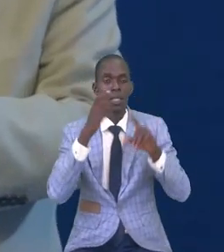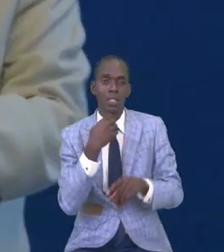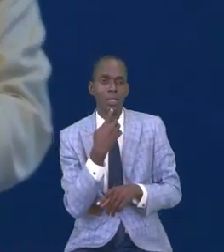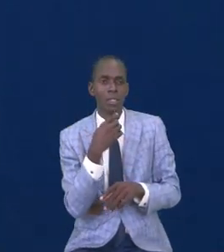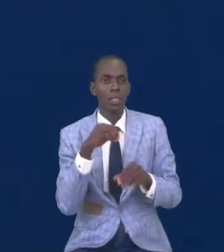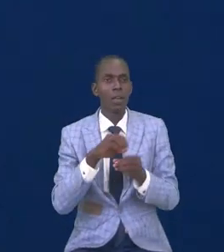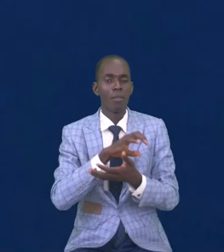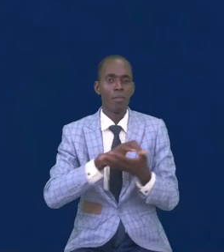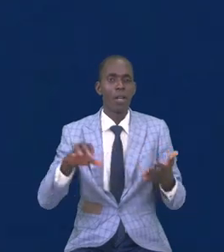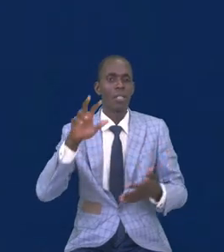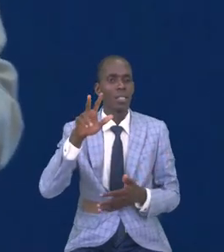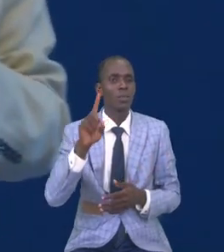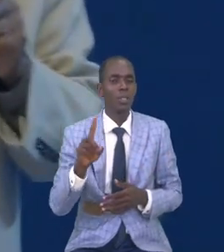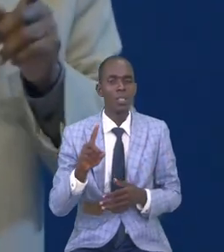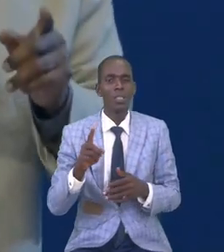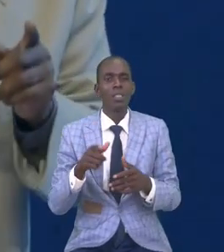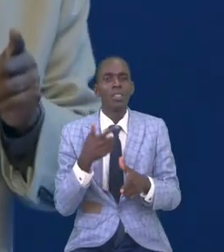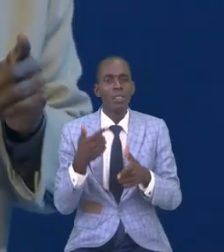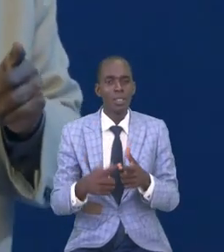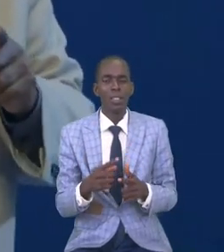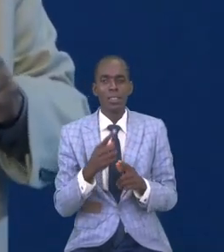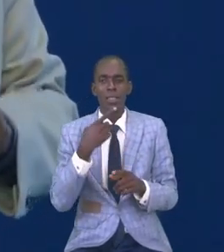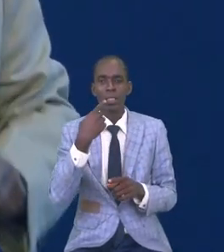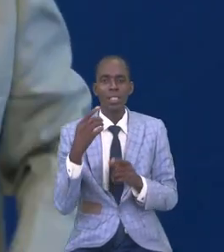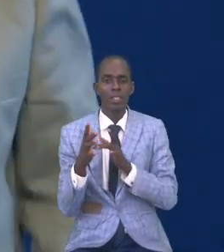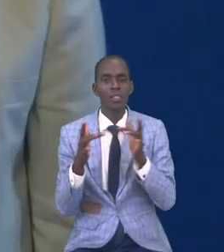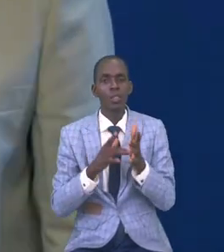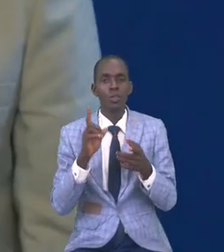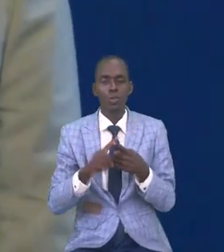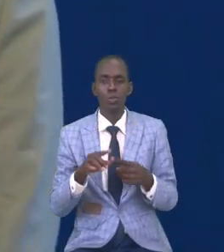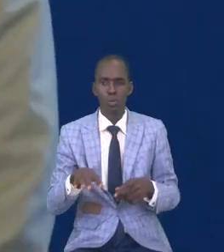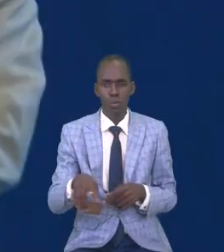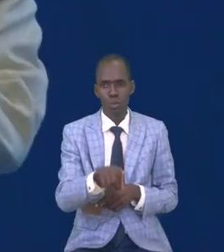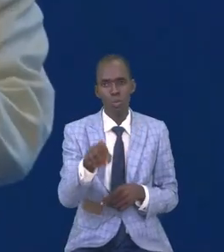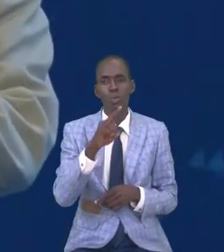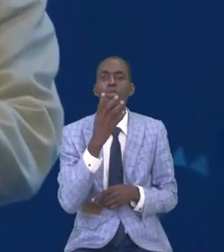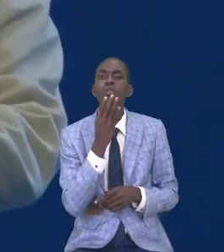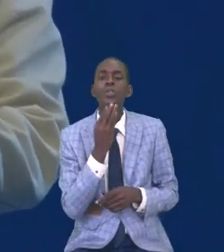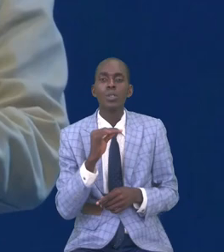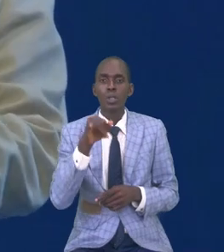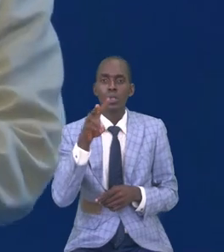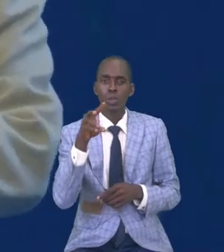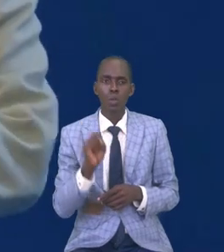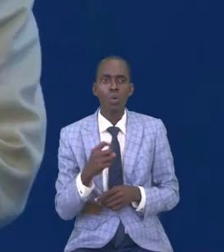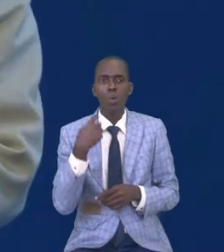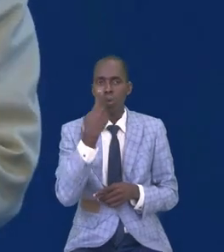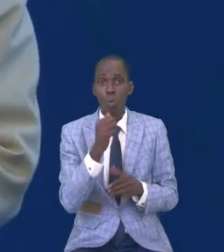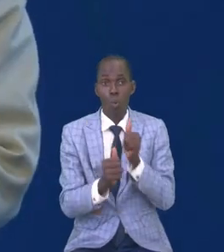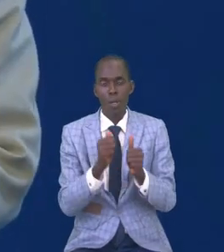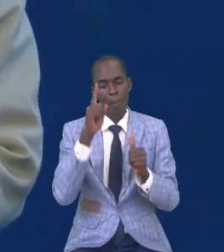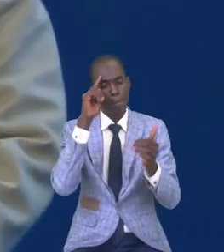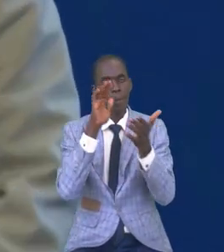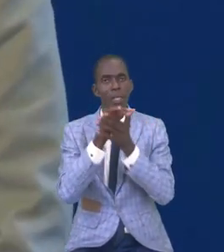31, then said Jesus to those Jews which believed on